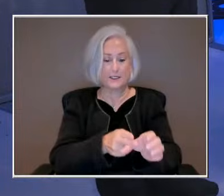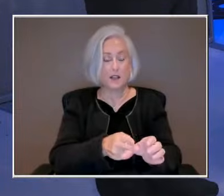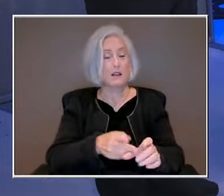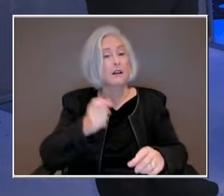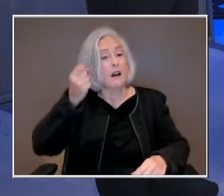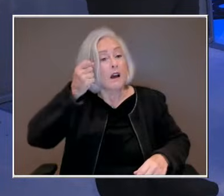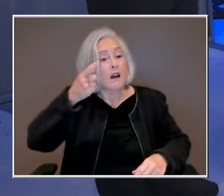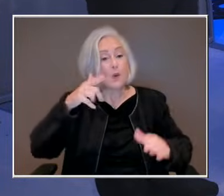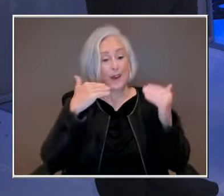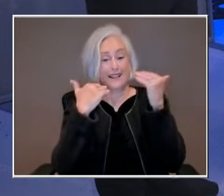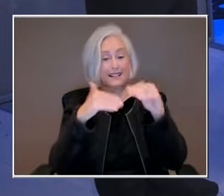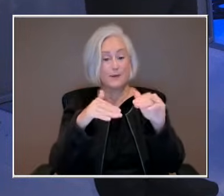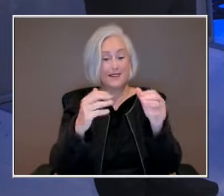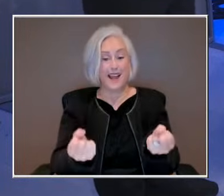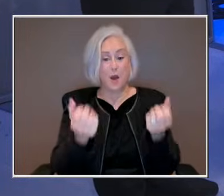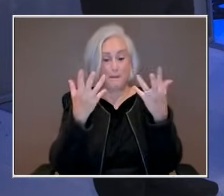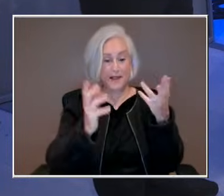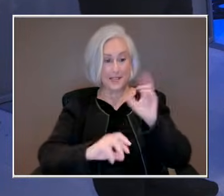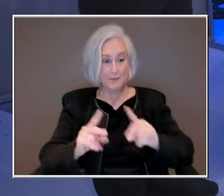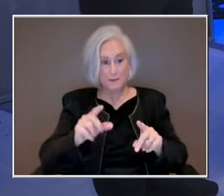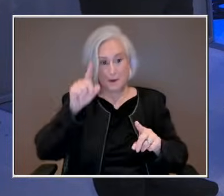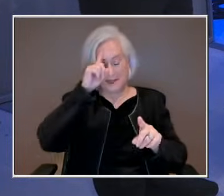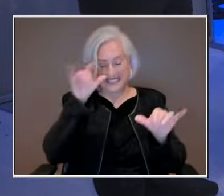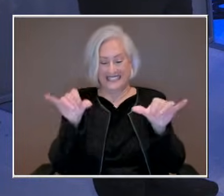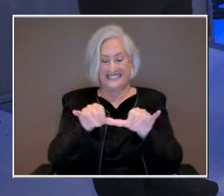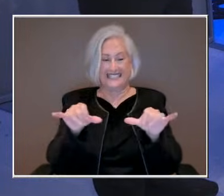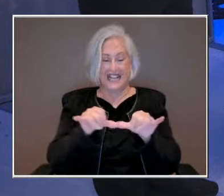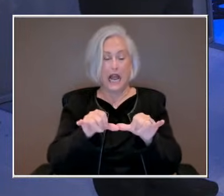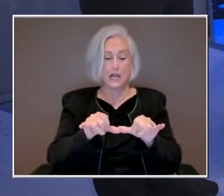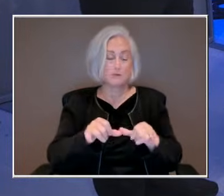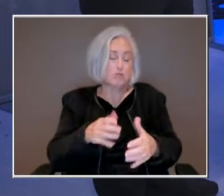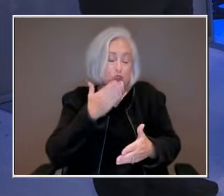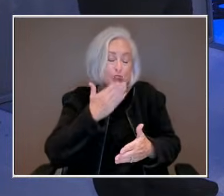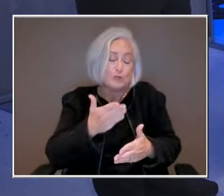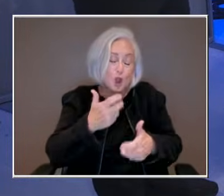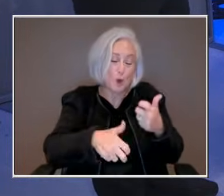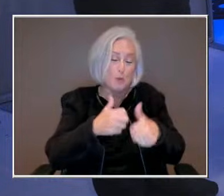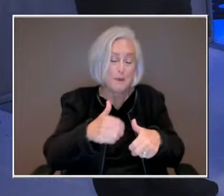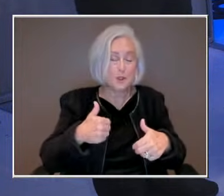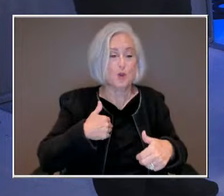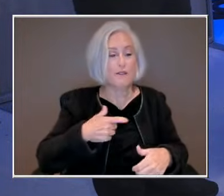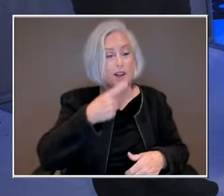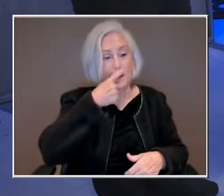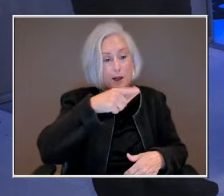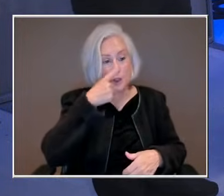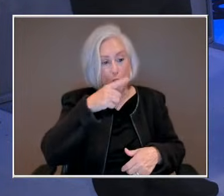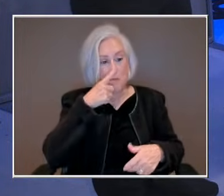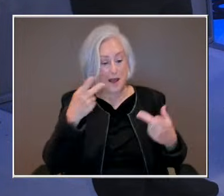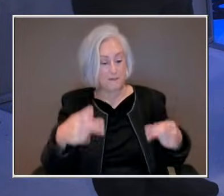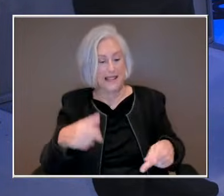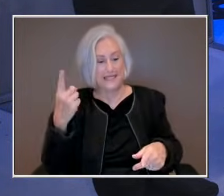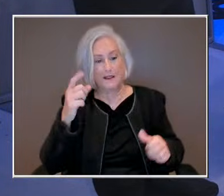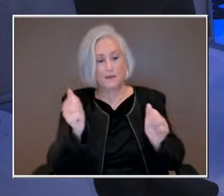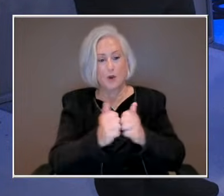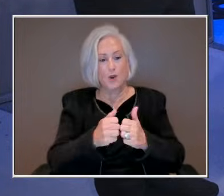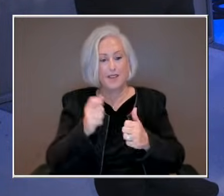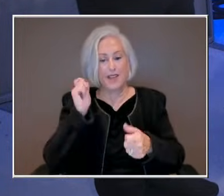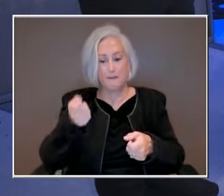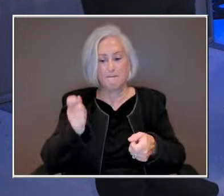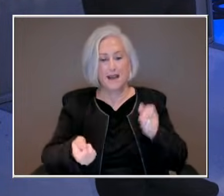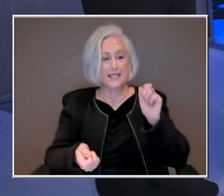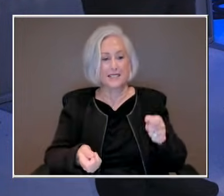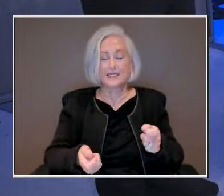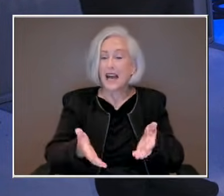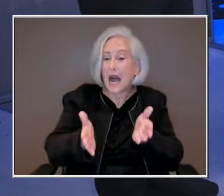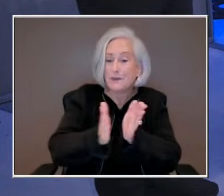size factor, so It's a good problem to have. it's a good problem to have. Can you play something for us with your bells? Well, I'm going to ask for your assistance because Okay.